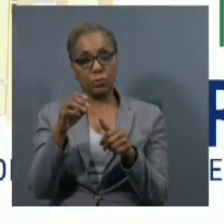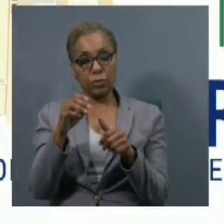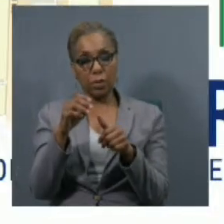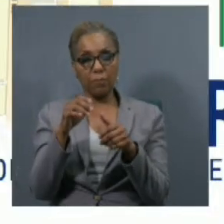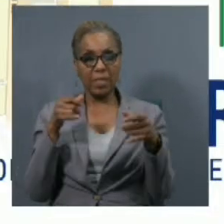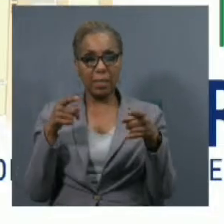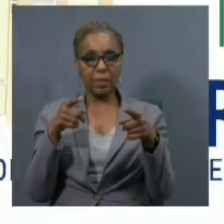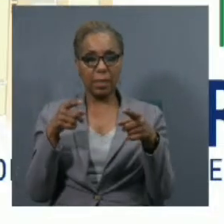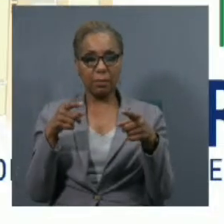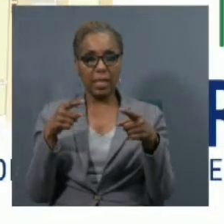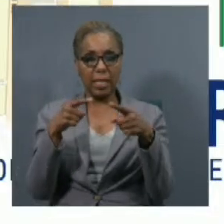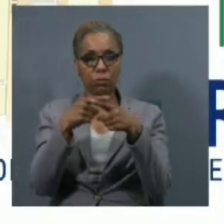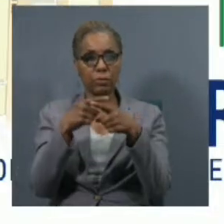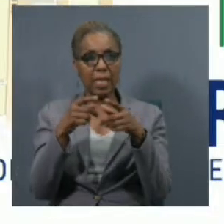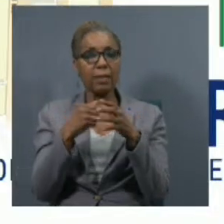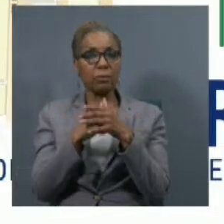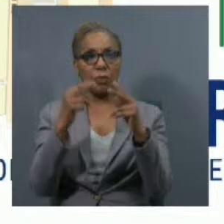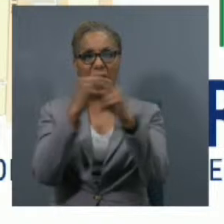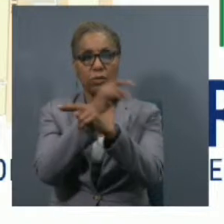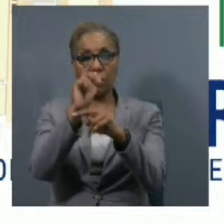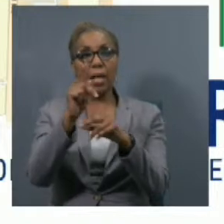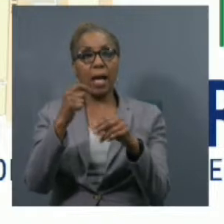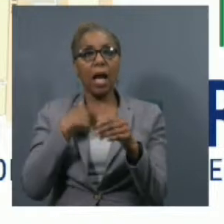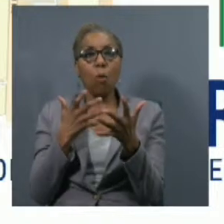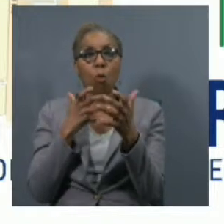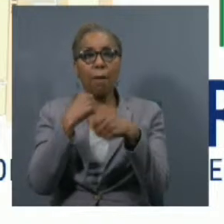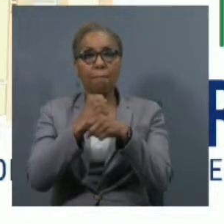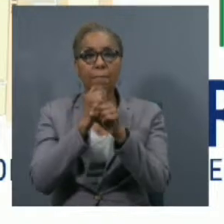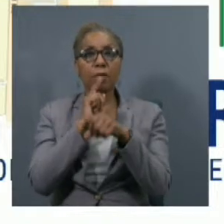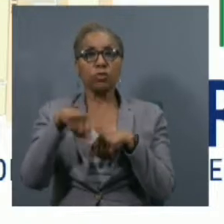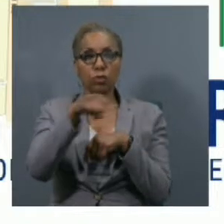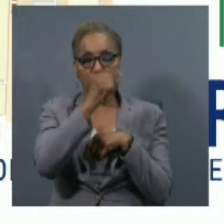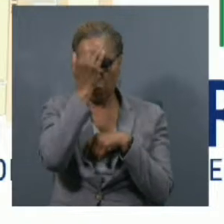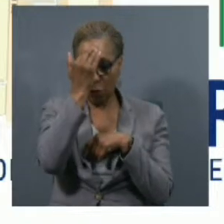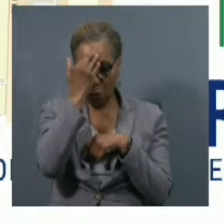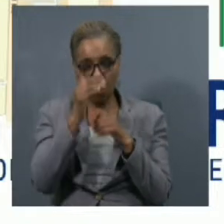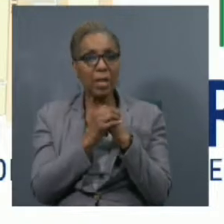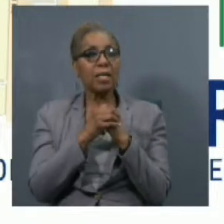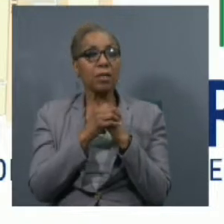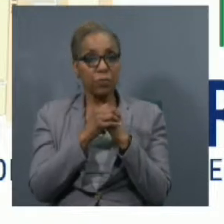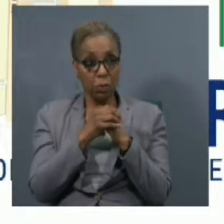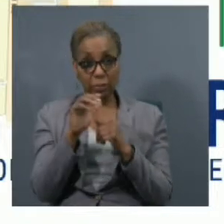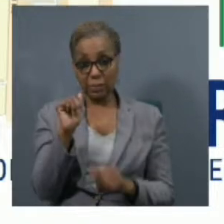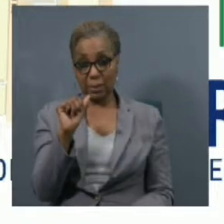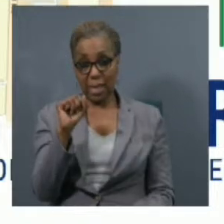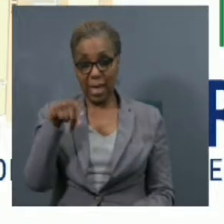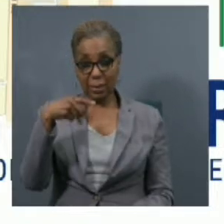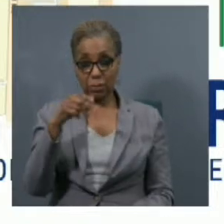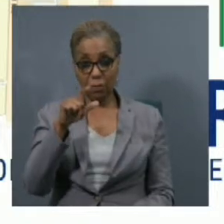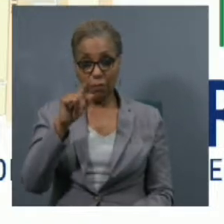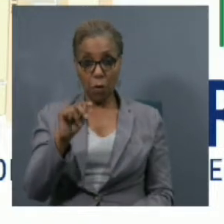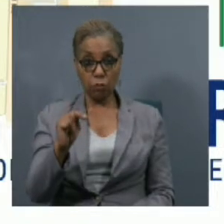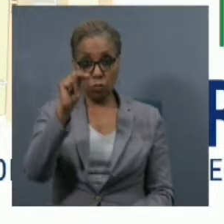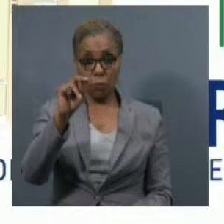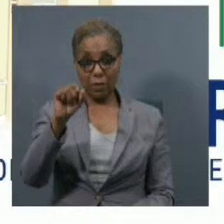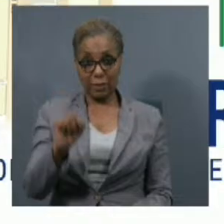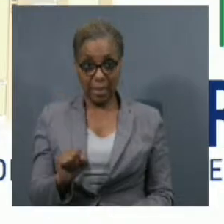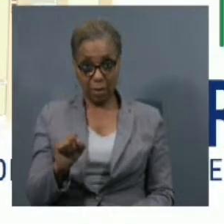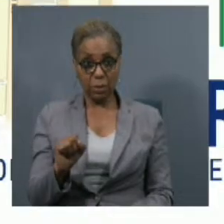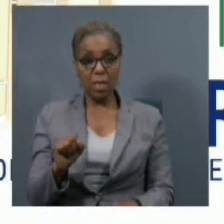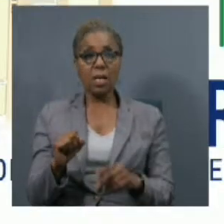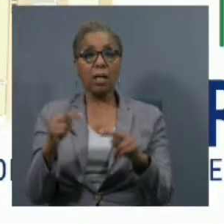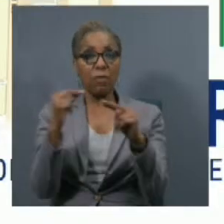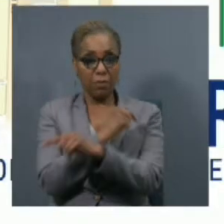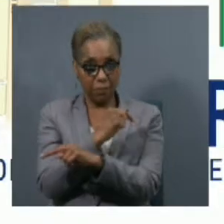interstate. So also I want to make sure everybody knows that those little pieces of asphalt just north and south of the interstate belong to